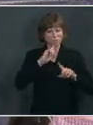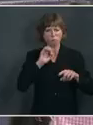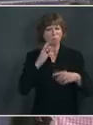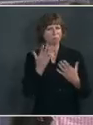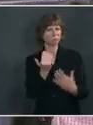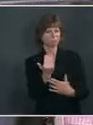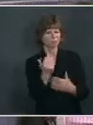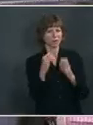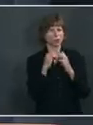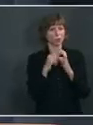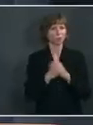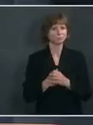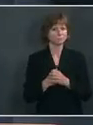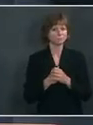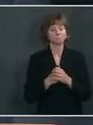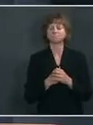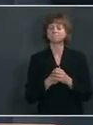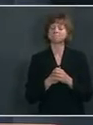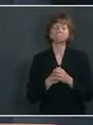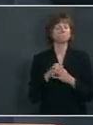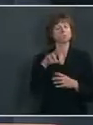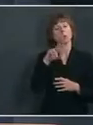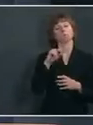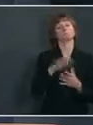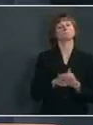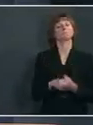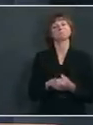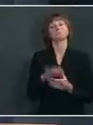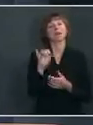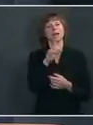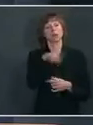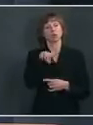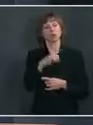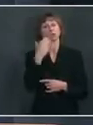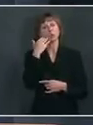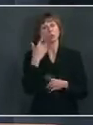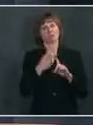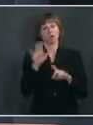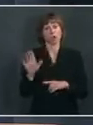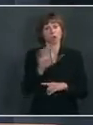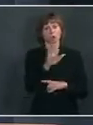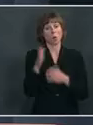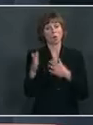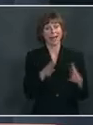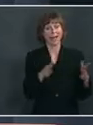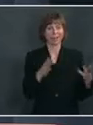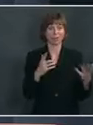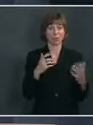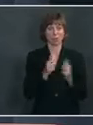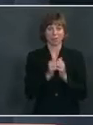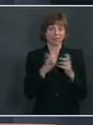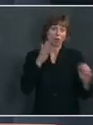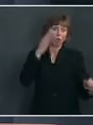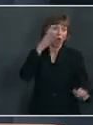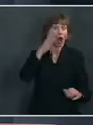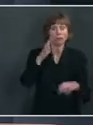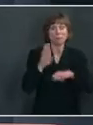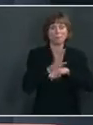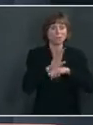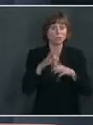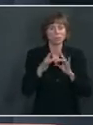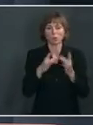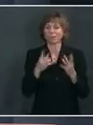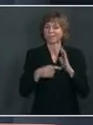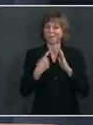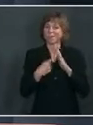this? No, I would say, as you guys may know from doing your own planning with long-term enterprise stories, sometimes things